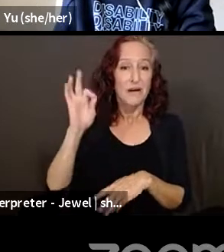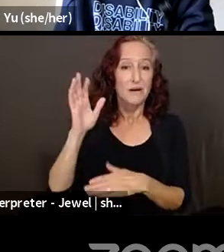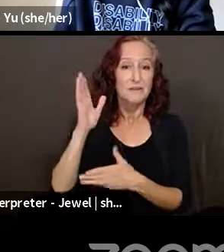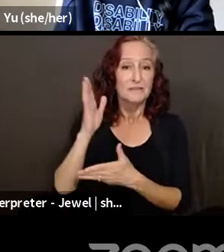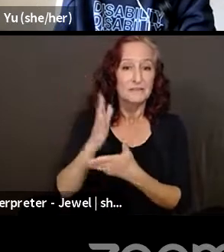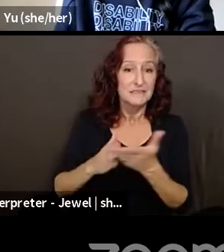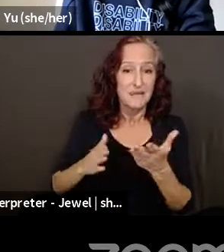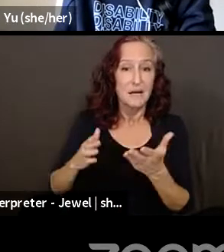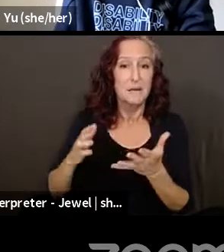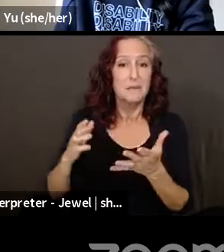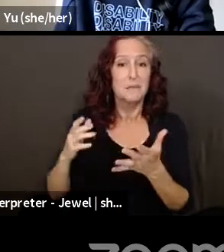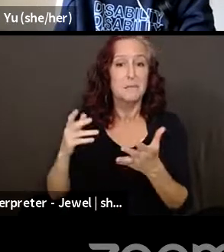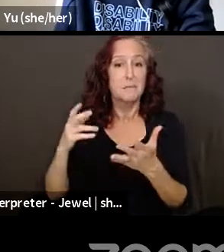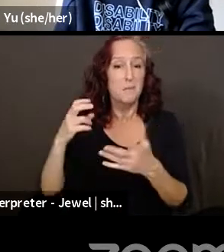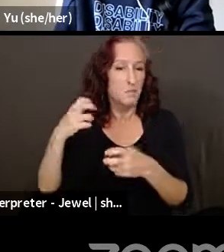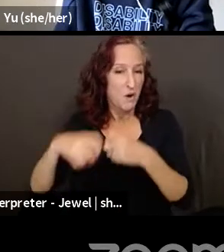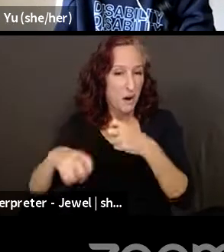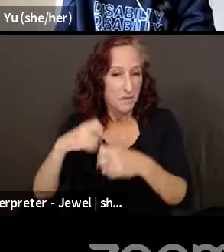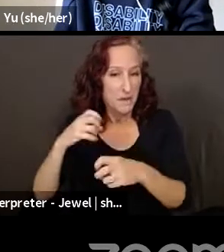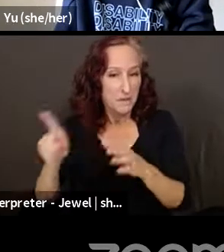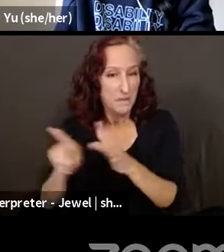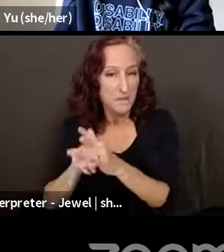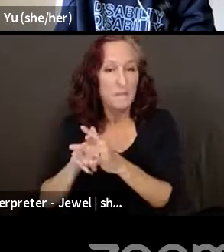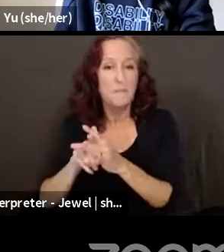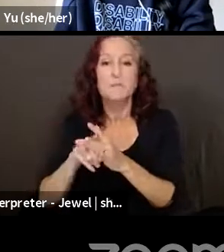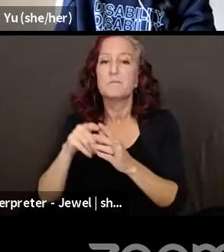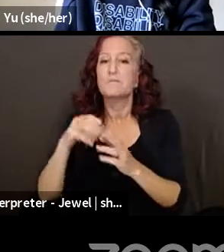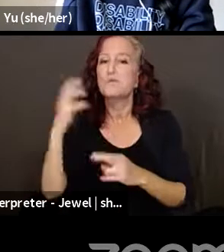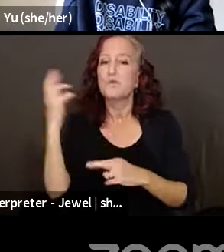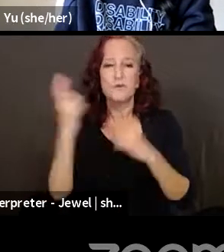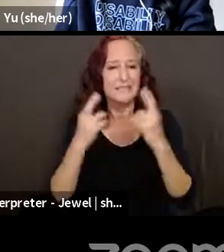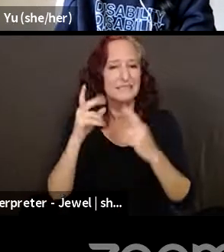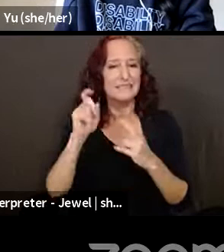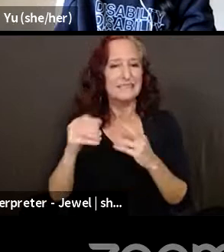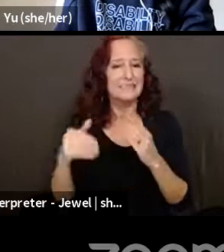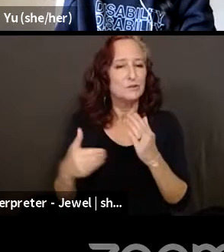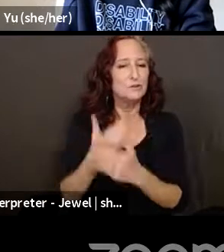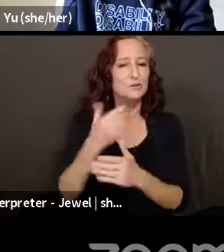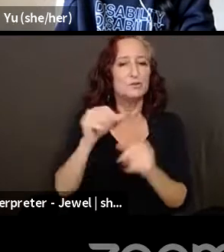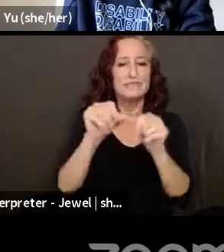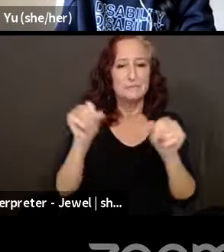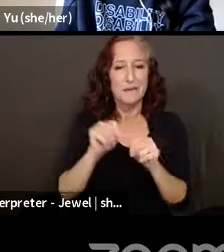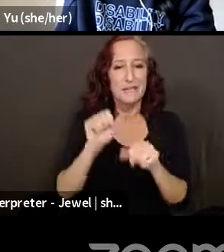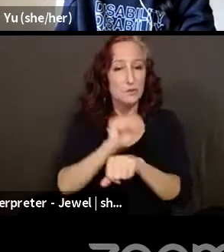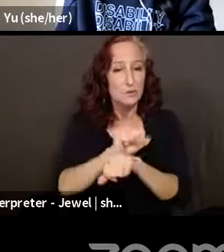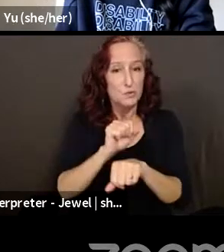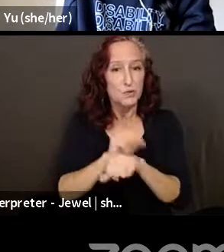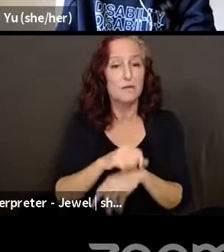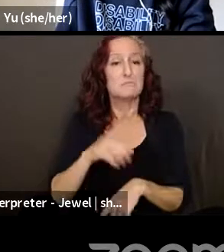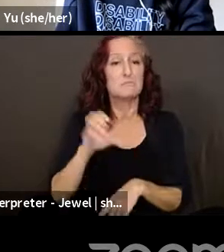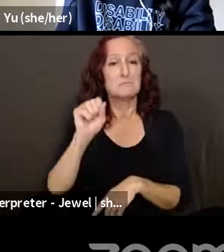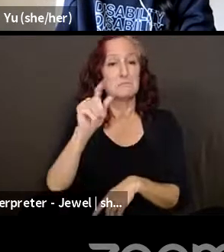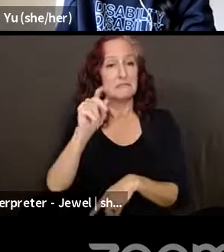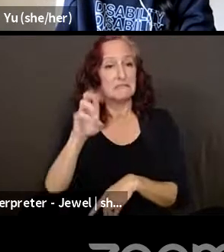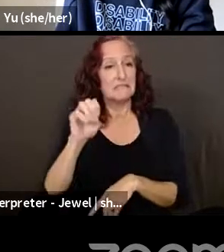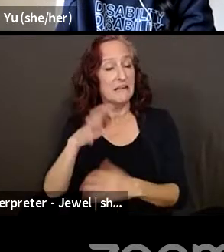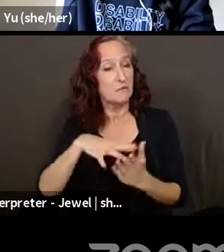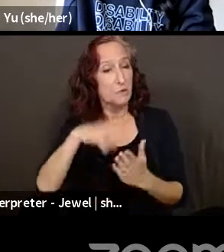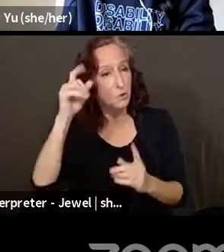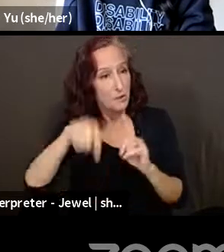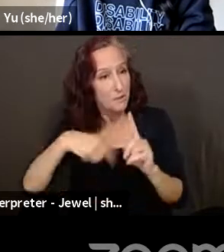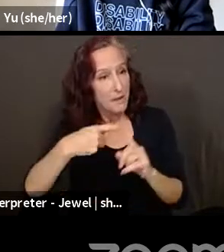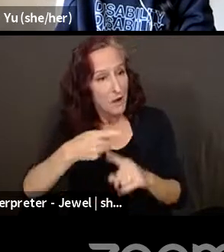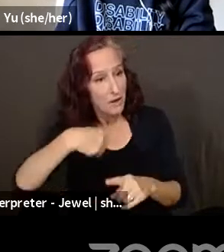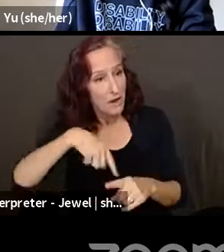co-working space to work out of for our founders. And Steve heard of us. He saw what we were doing on social